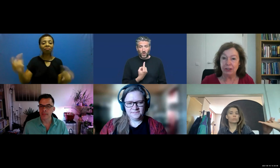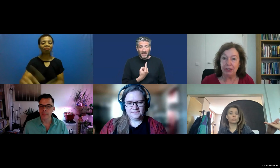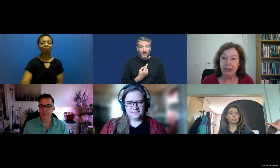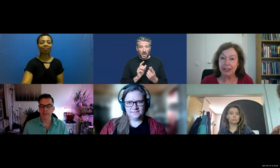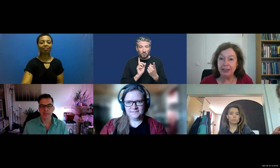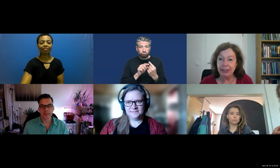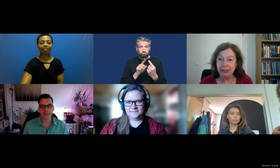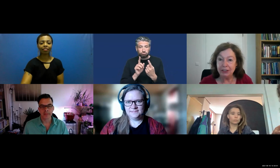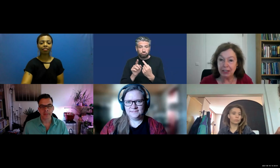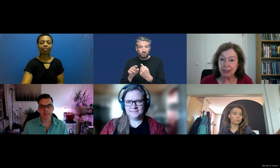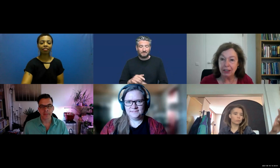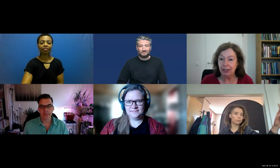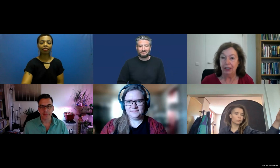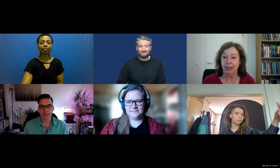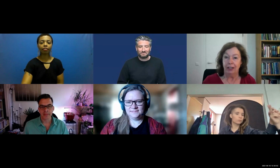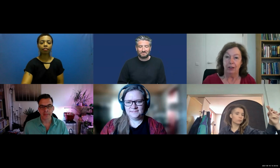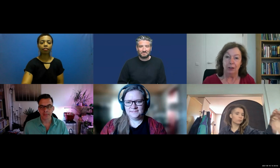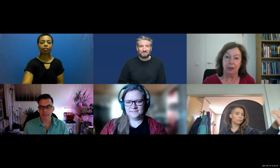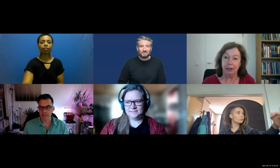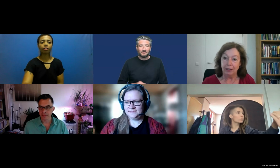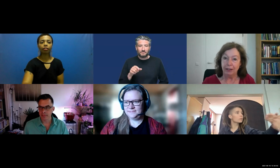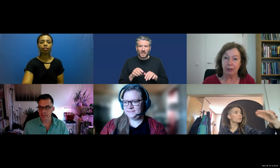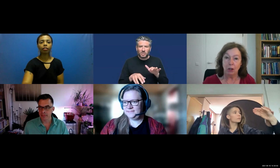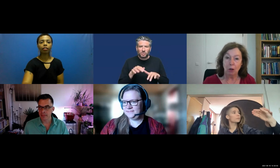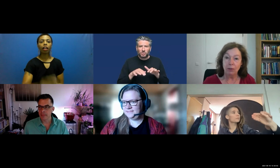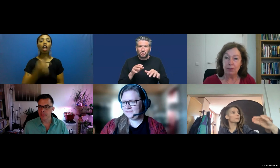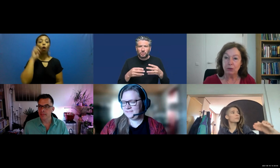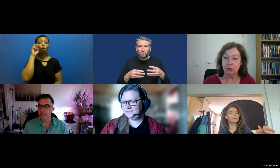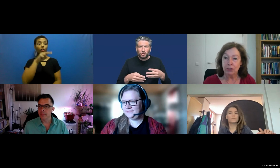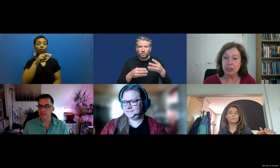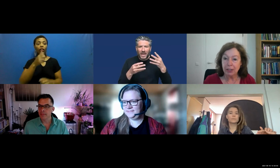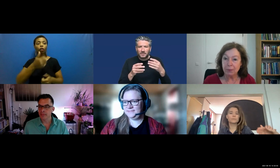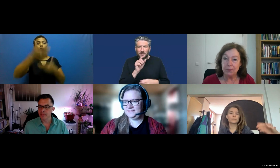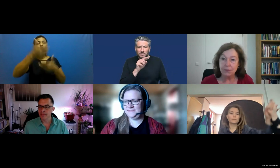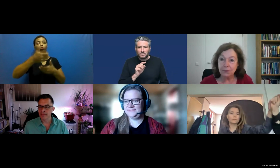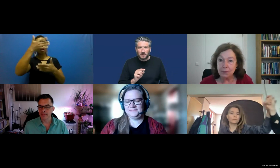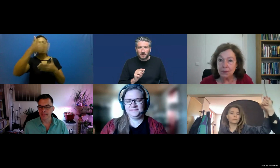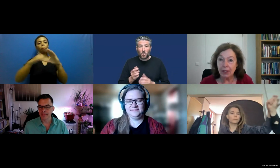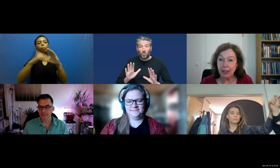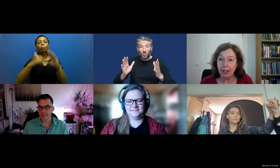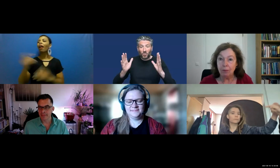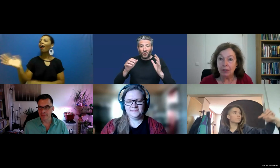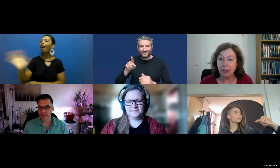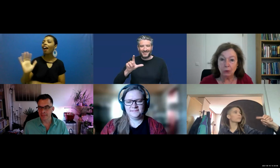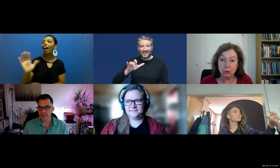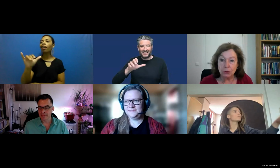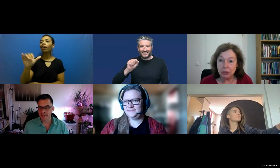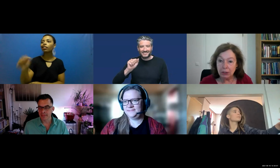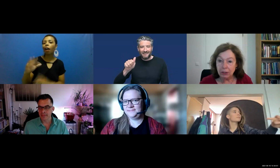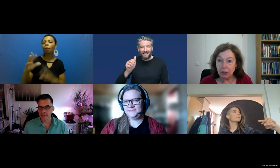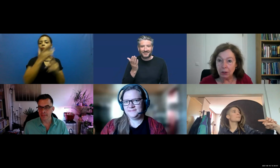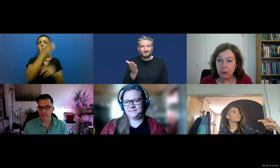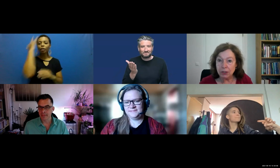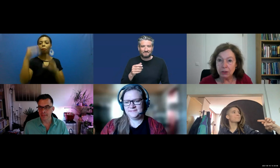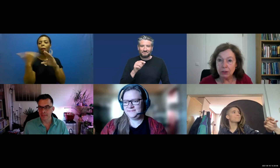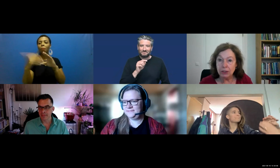And I see in the chat there are compliments for Lisa, but I don't